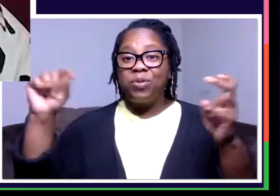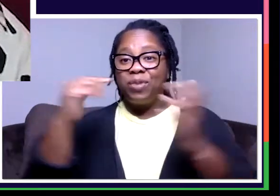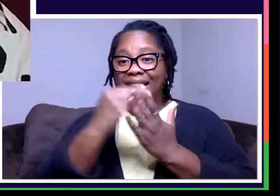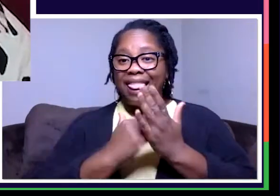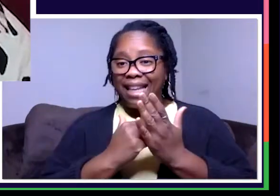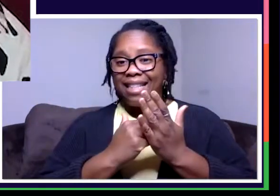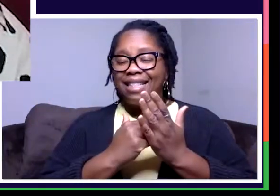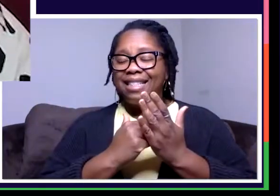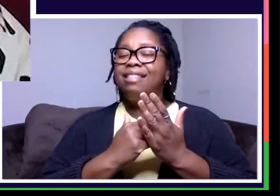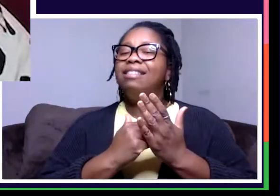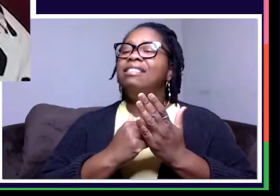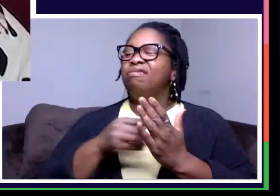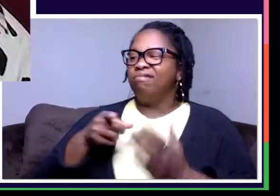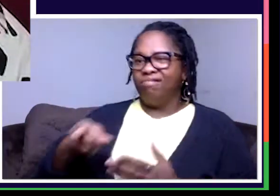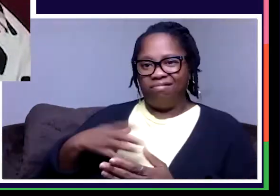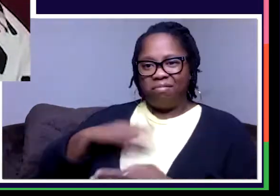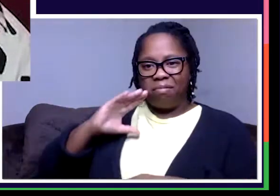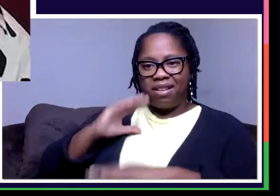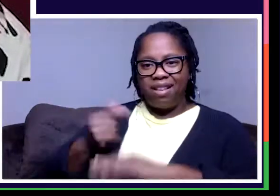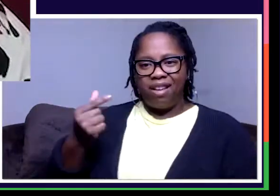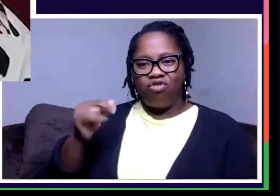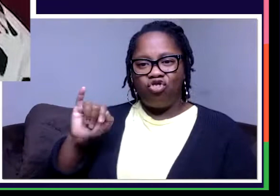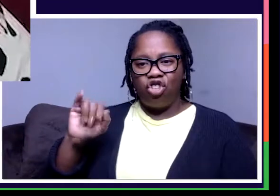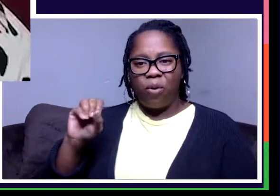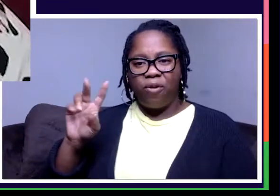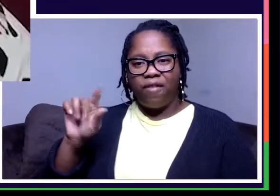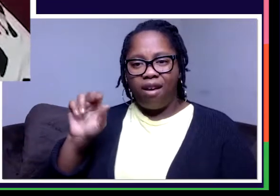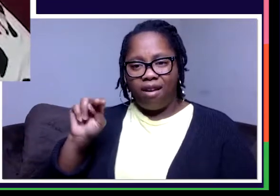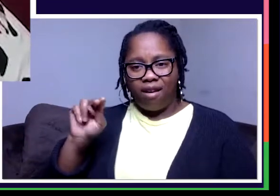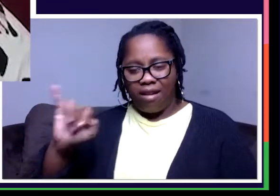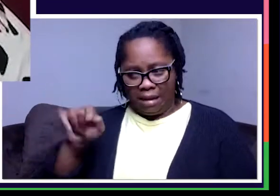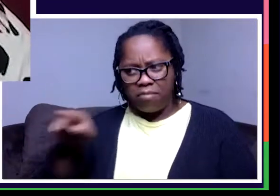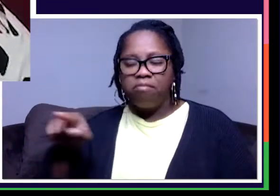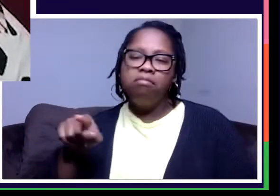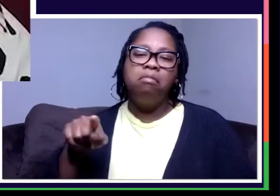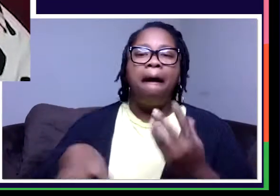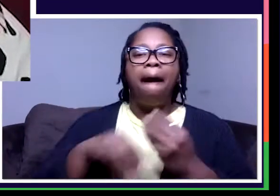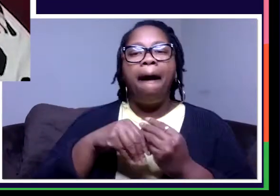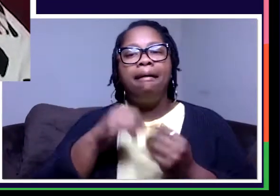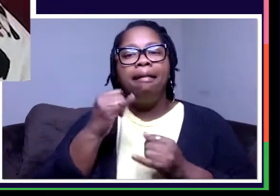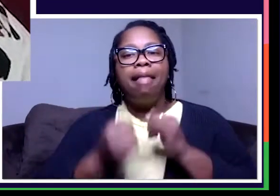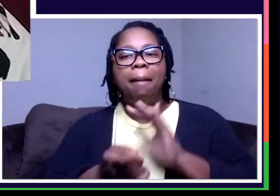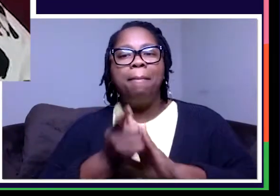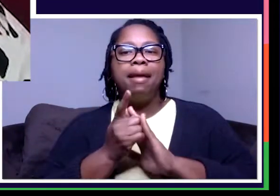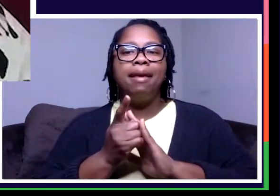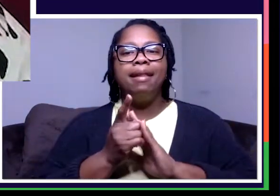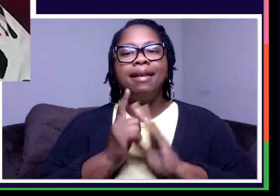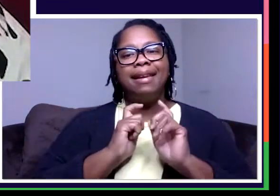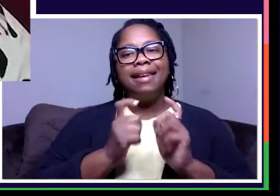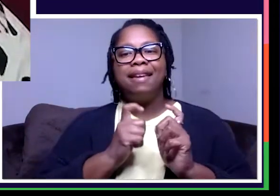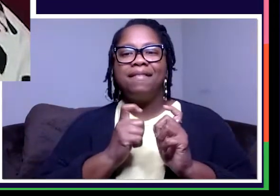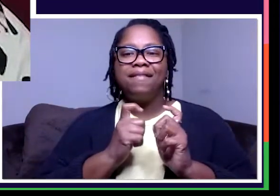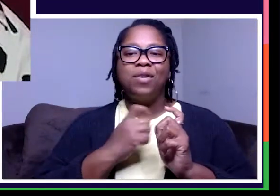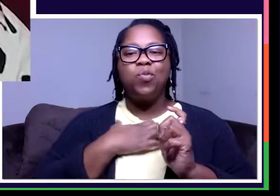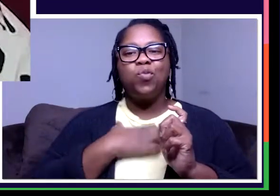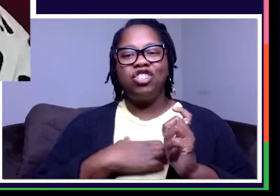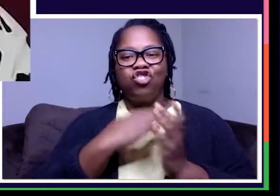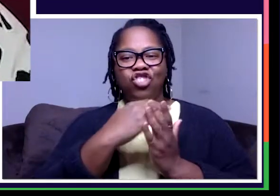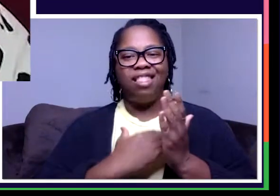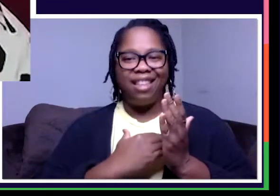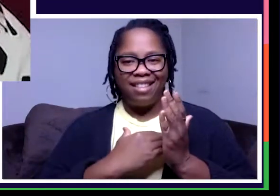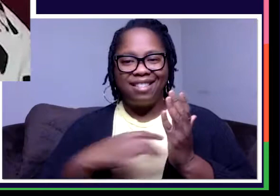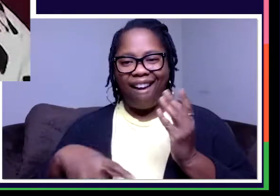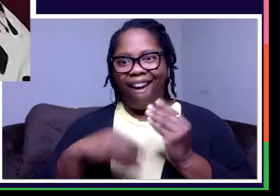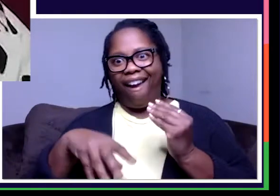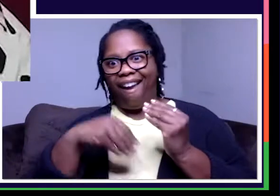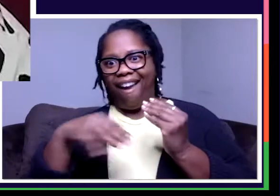lists, and my son Giovanni is putting the final touches on his gift wish list. For